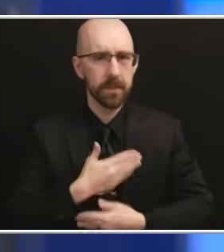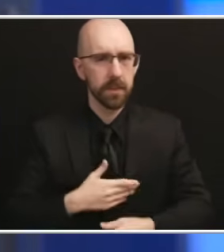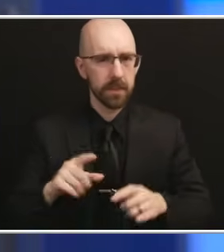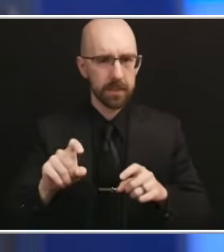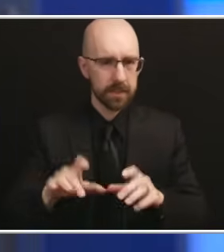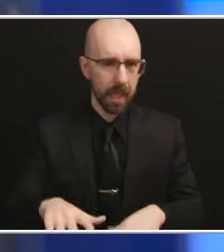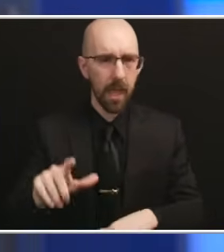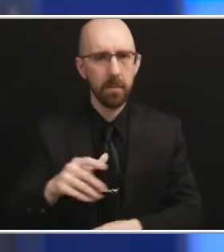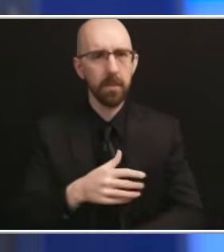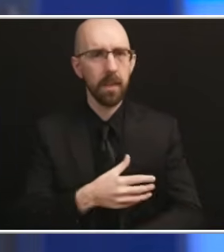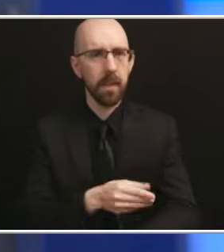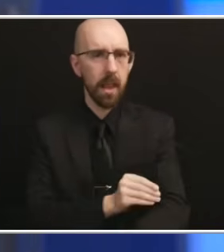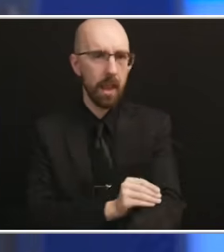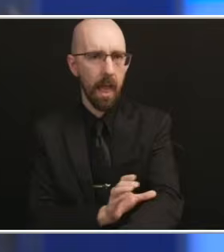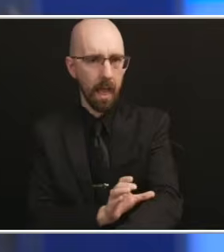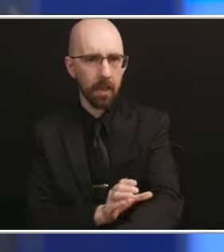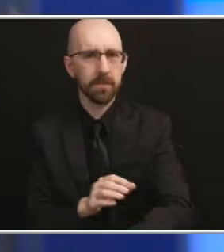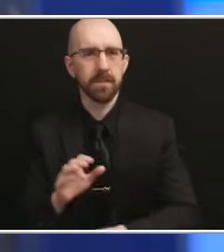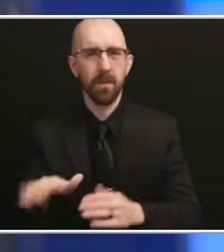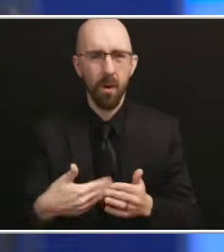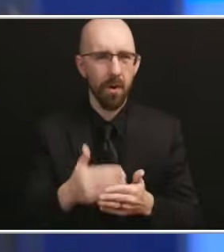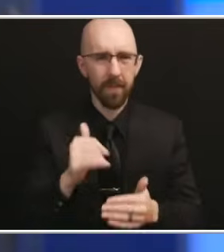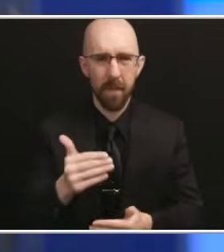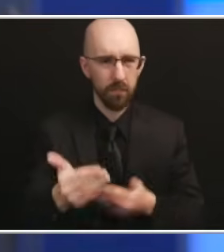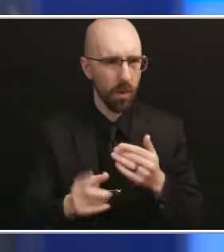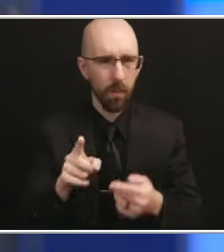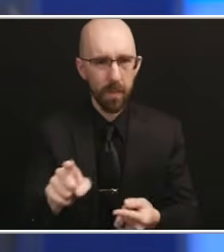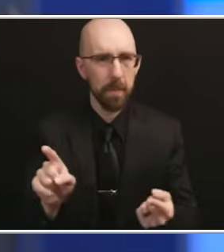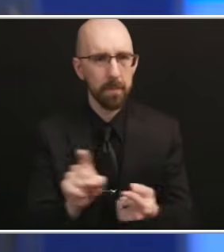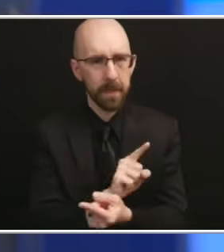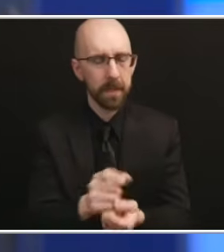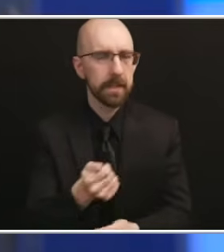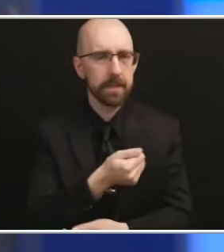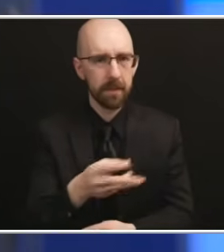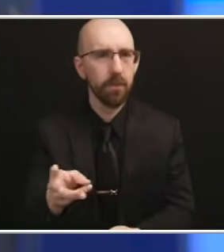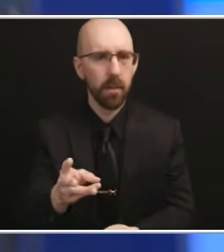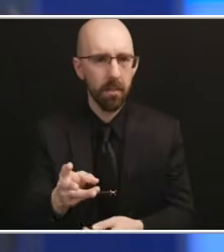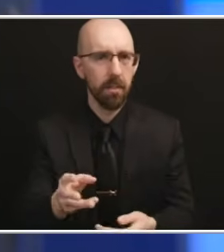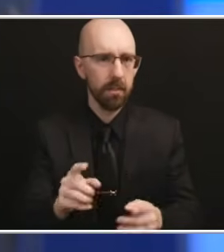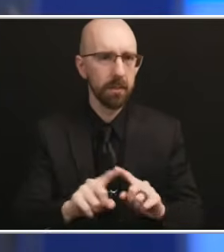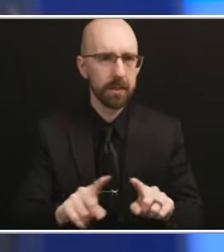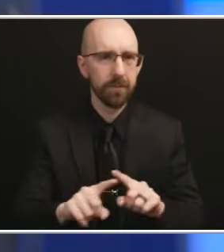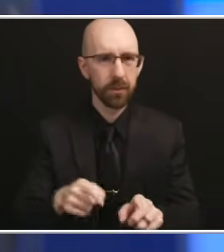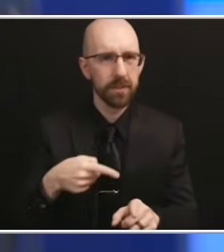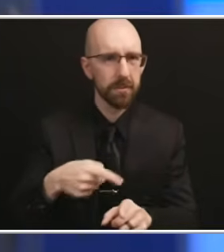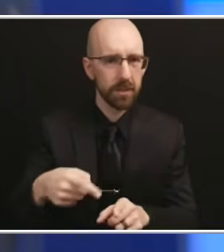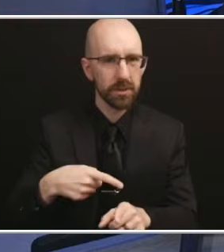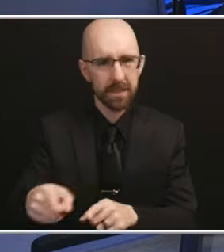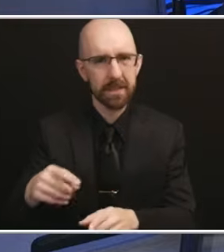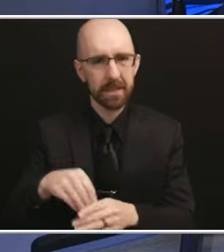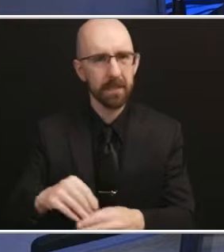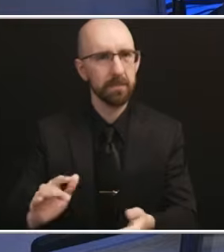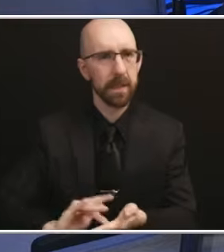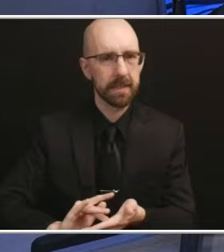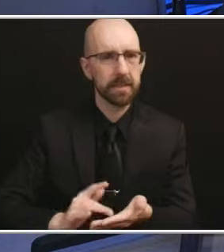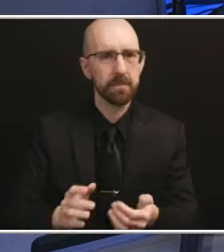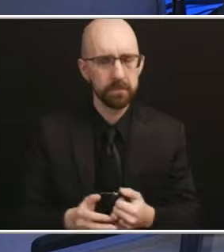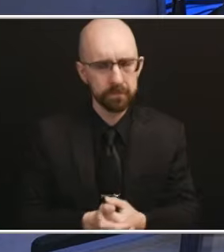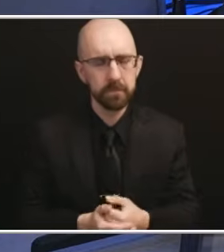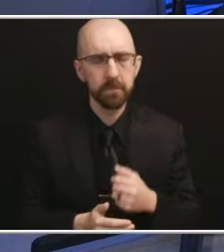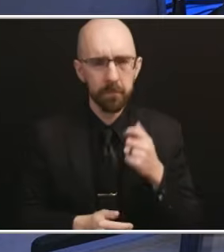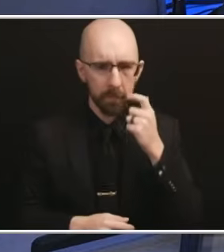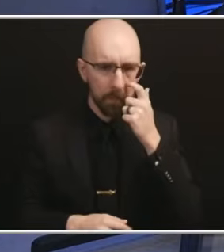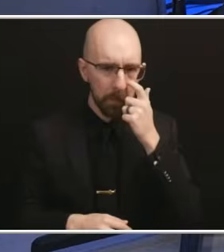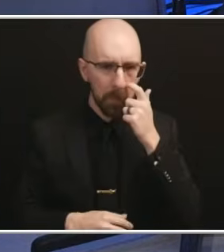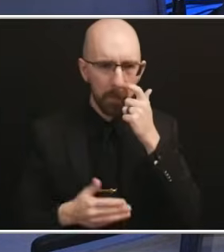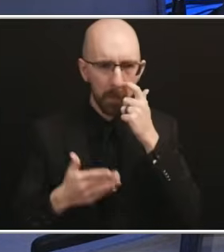where they meet, or 2-day process where they meet several different specialties in medicine. Yeah. Christina, can you tell us about